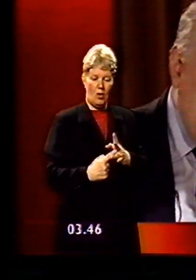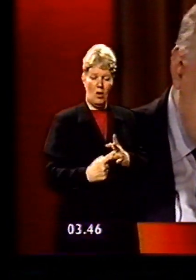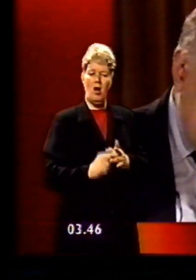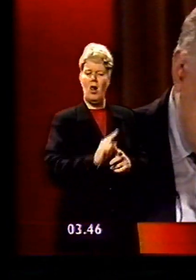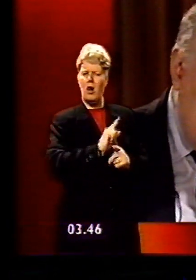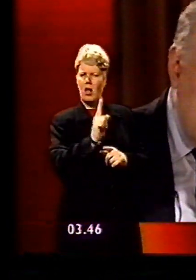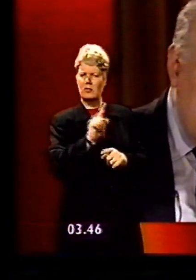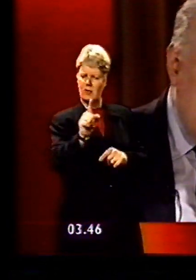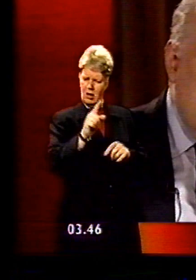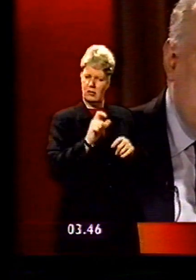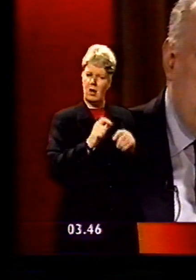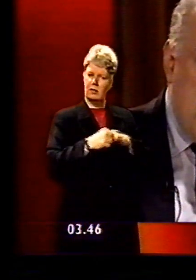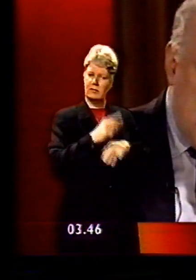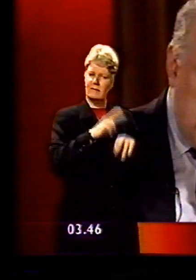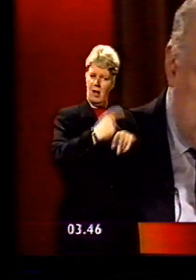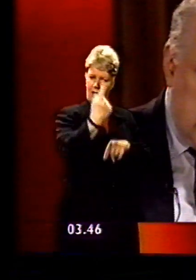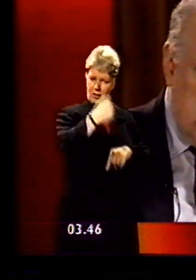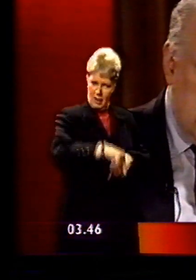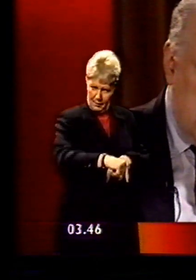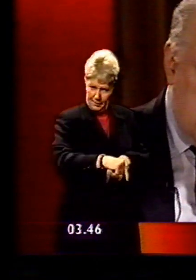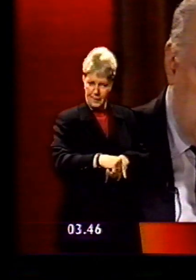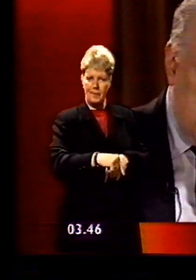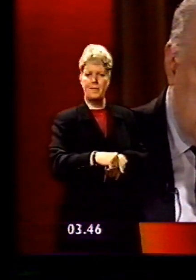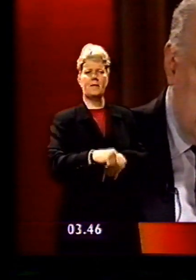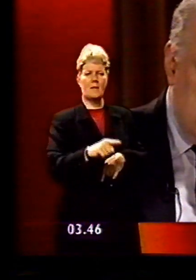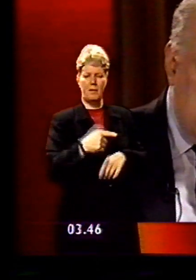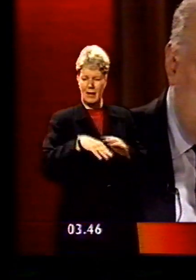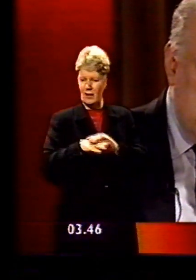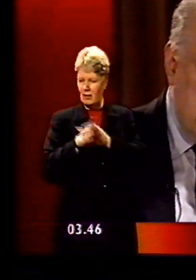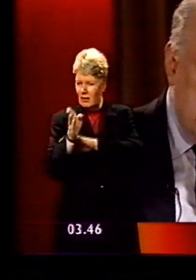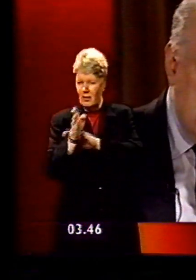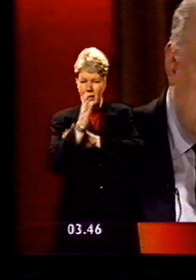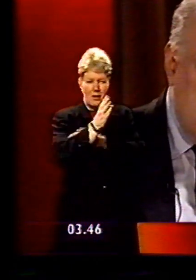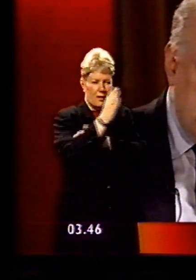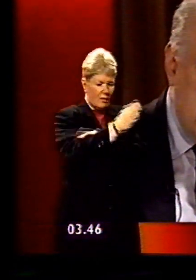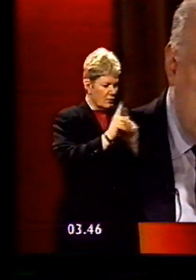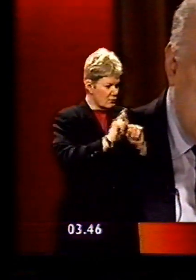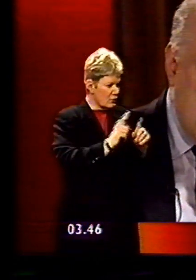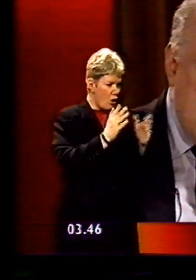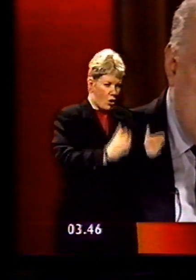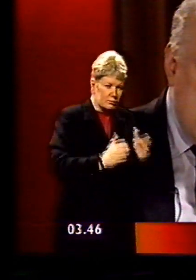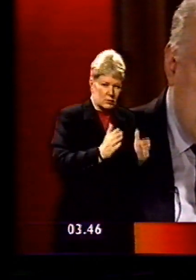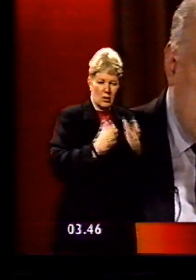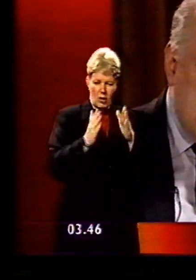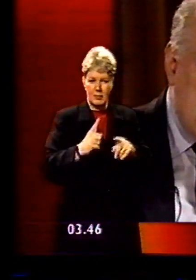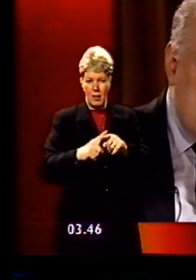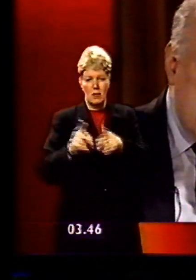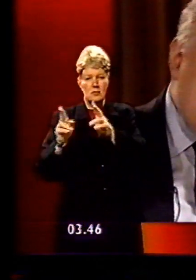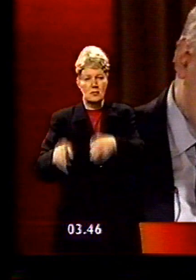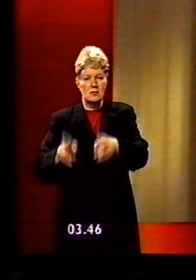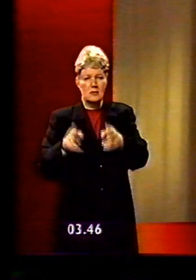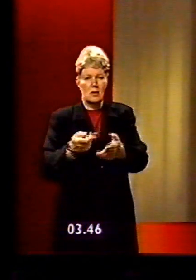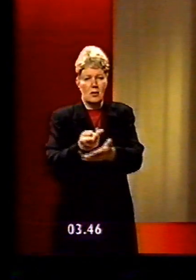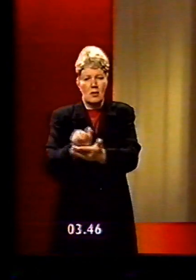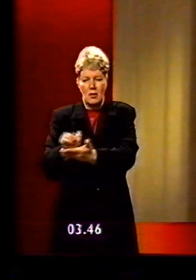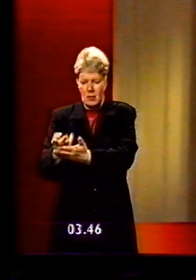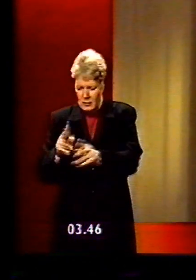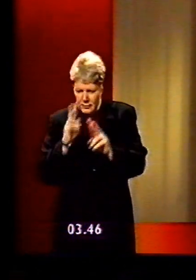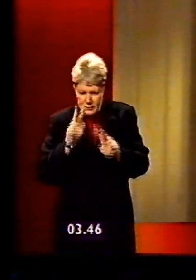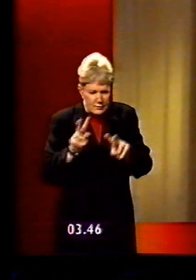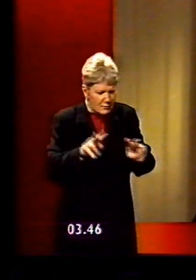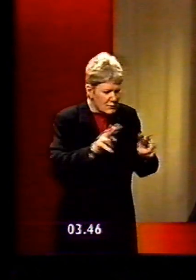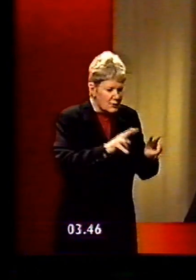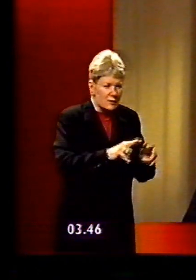arrived, you were taken from hospital to hospital, from mortuary to mortuary. Tell me what that was